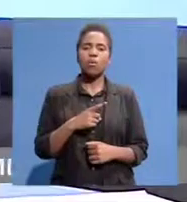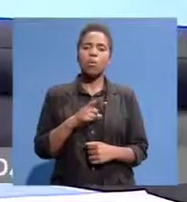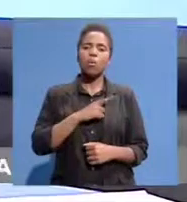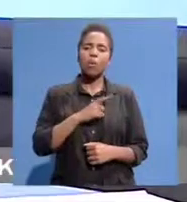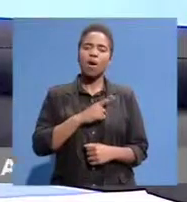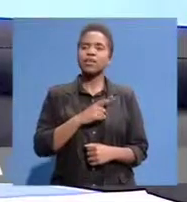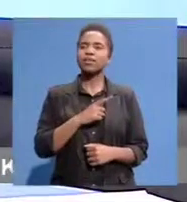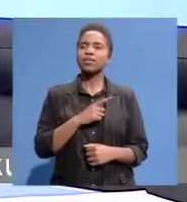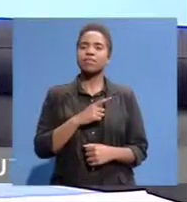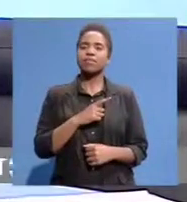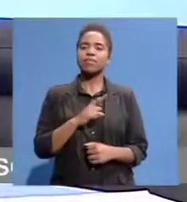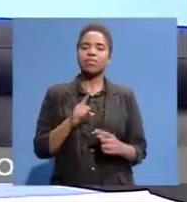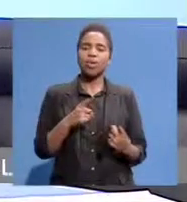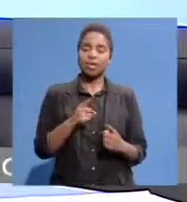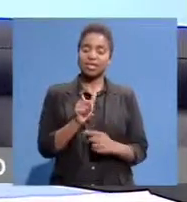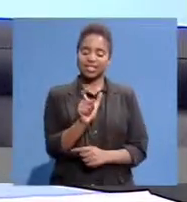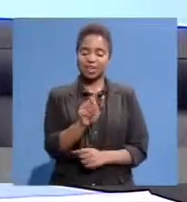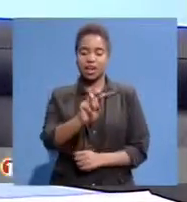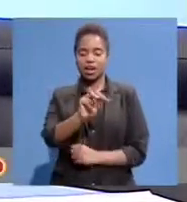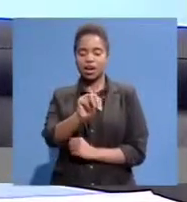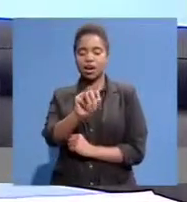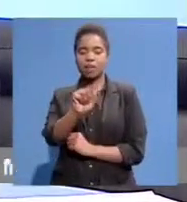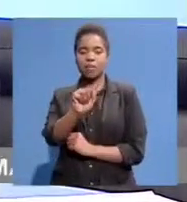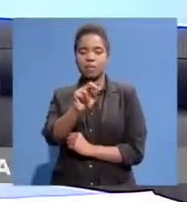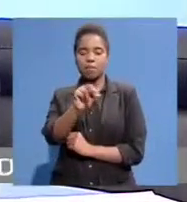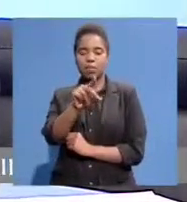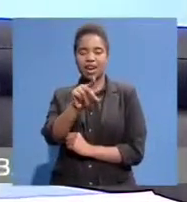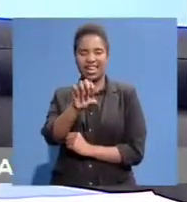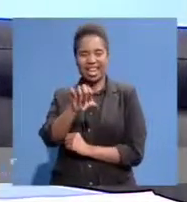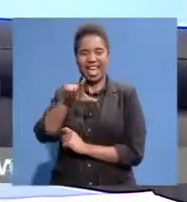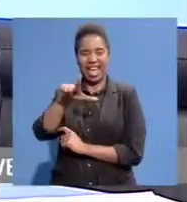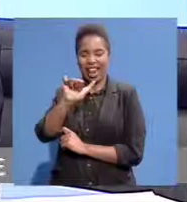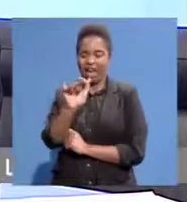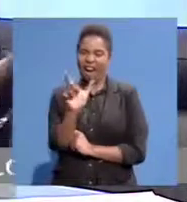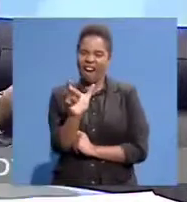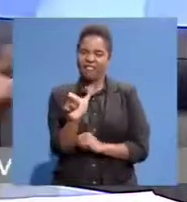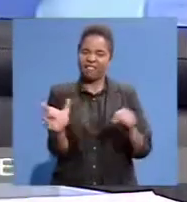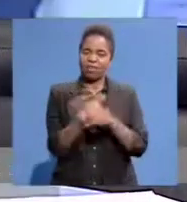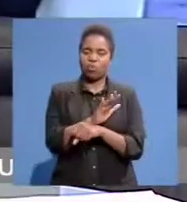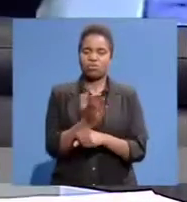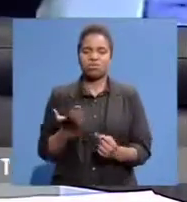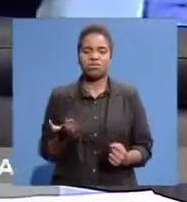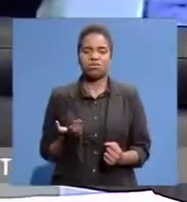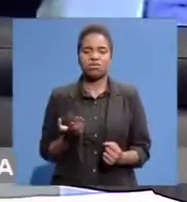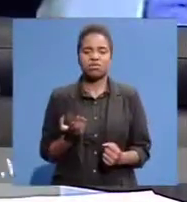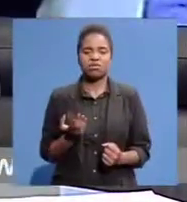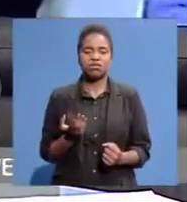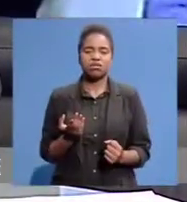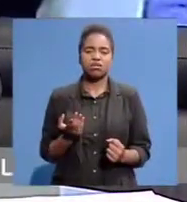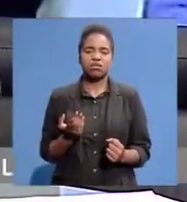Phew. I know. That, you know, yeah, as you rightly say, the born